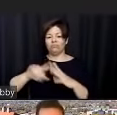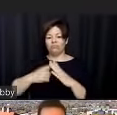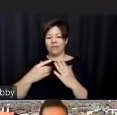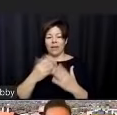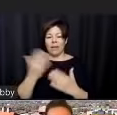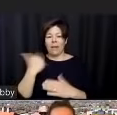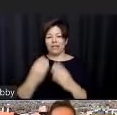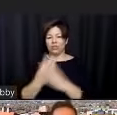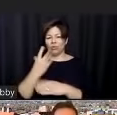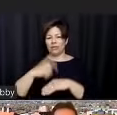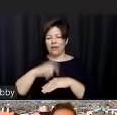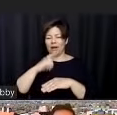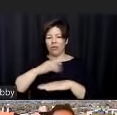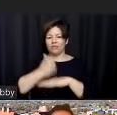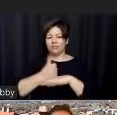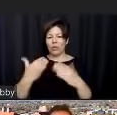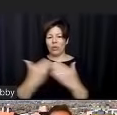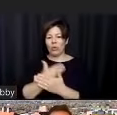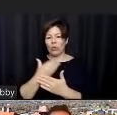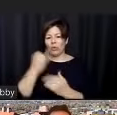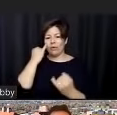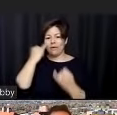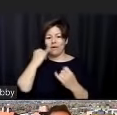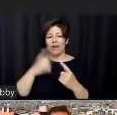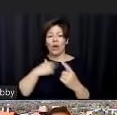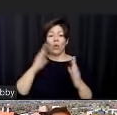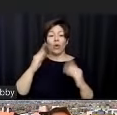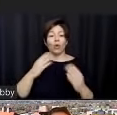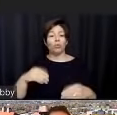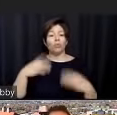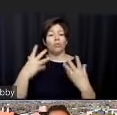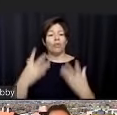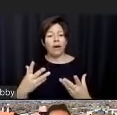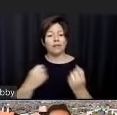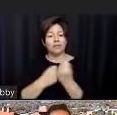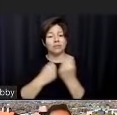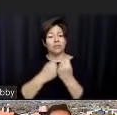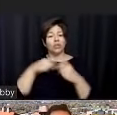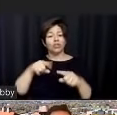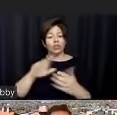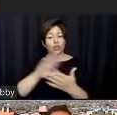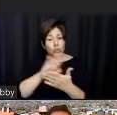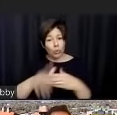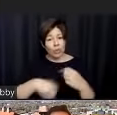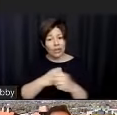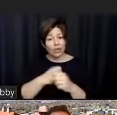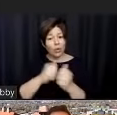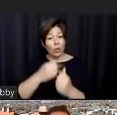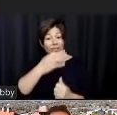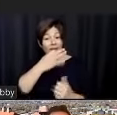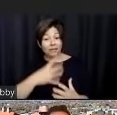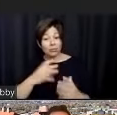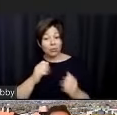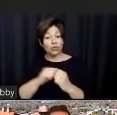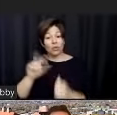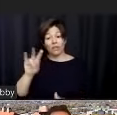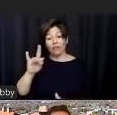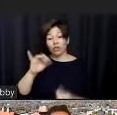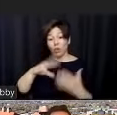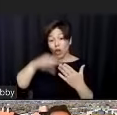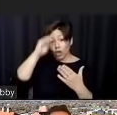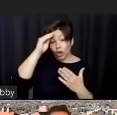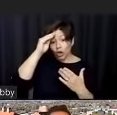spring, we hope to establish professional learning communities throughout the school year with experts in virtual learning, assessment,